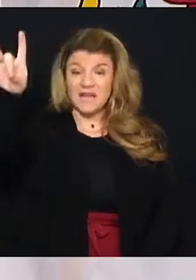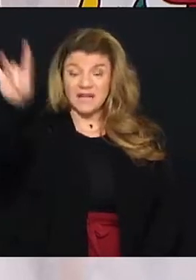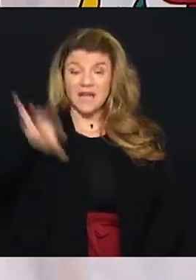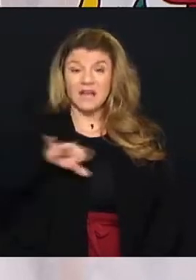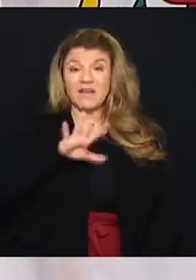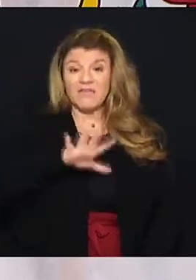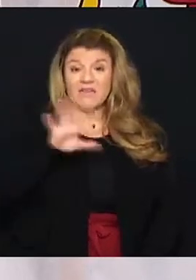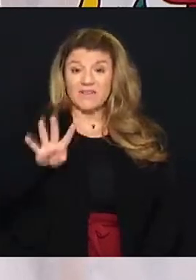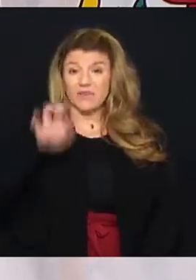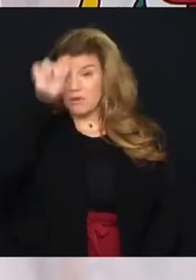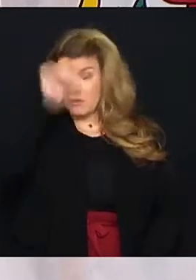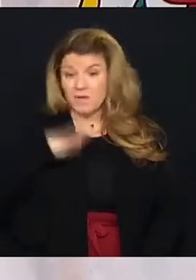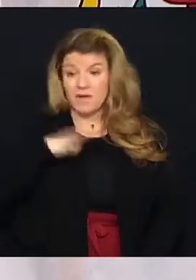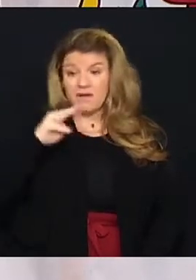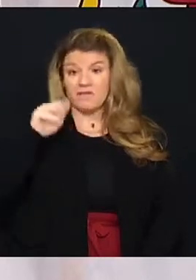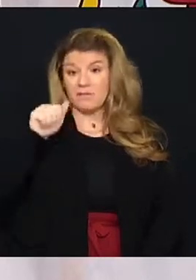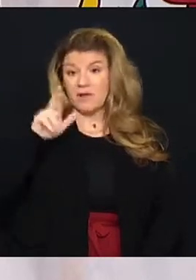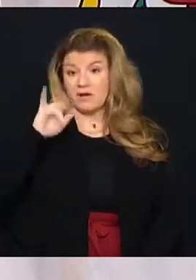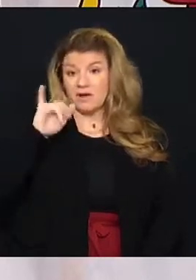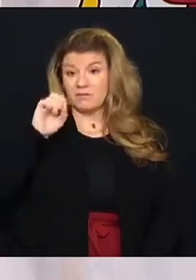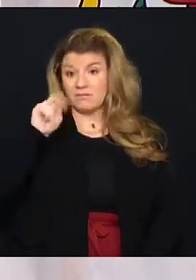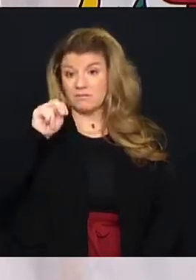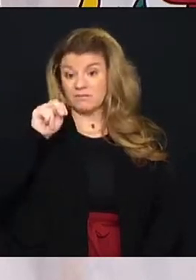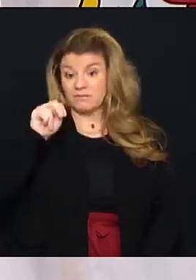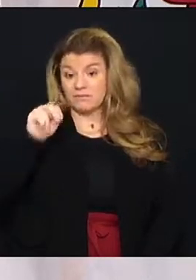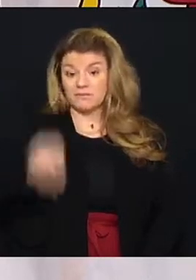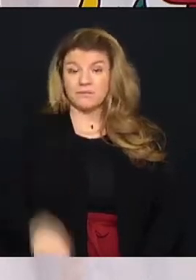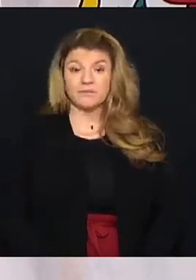of a 54-year-old male from Marion County.